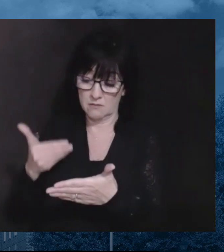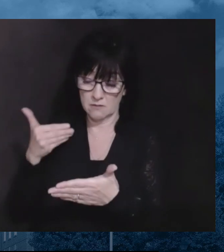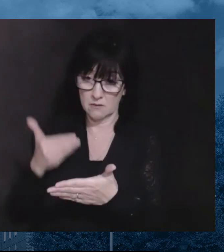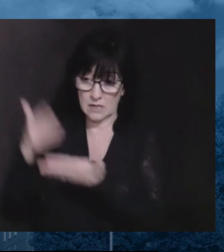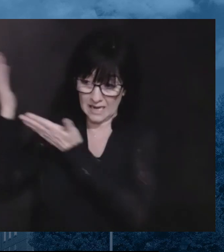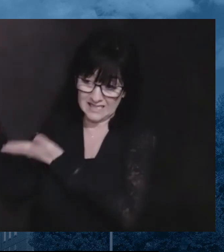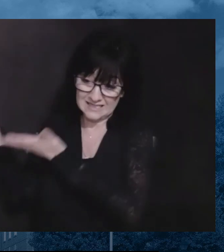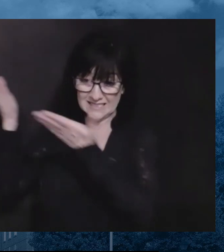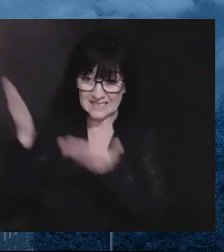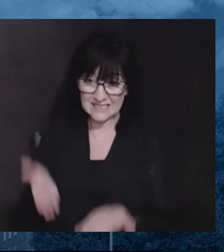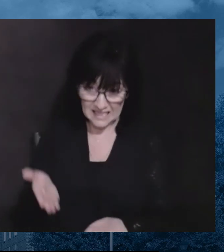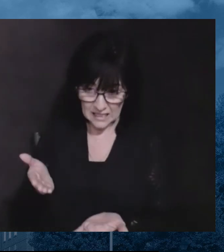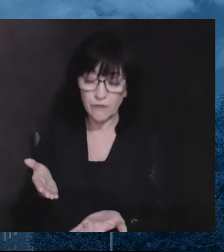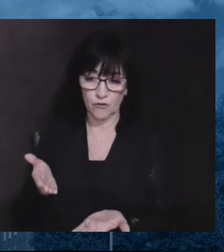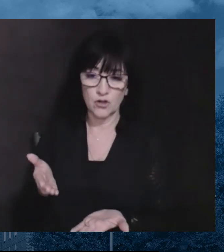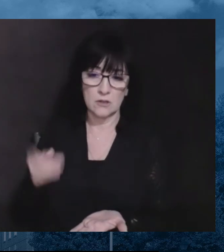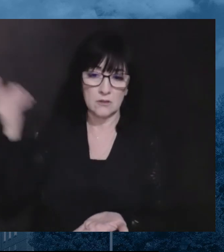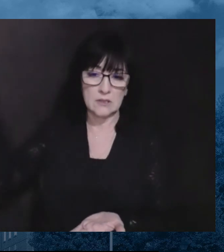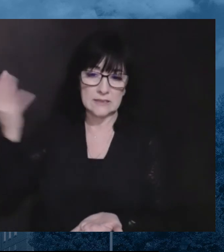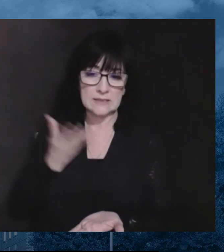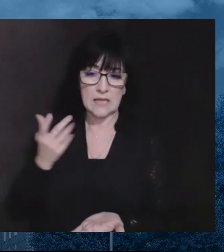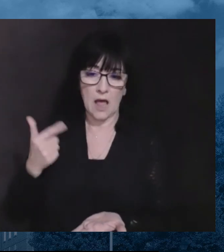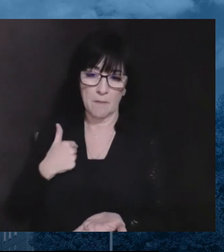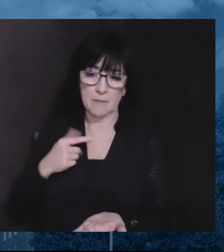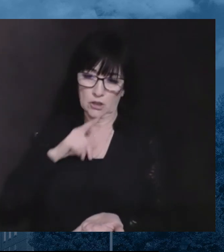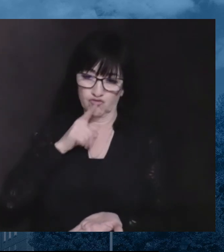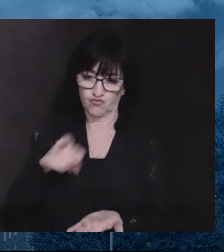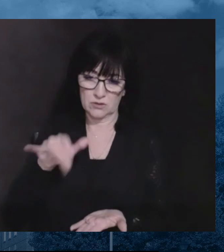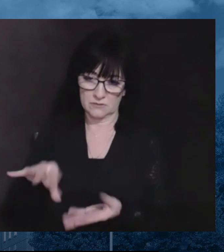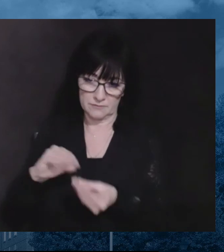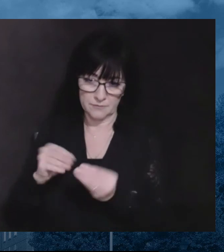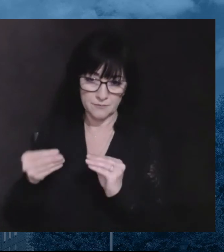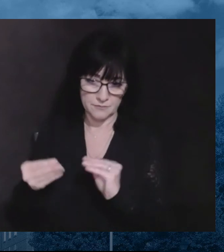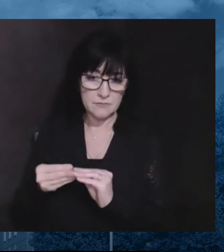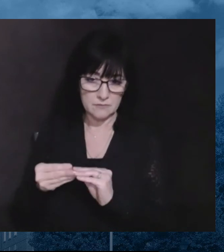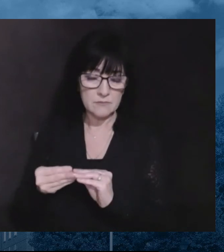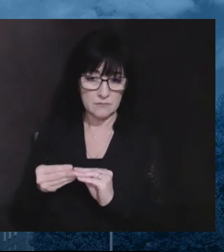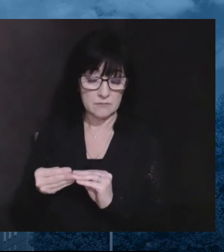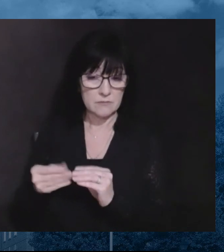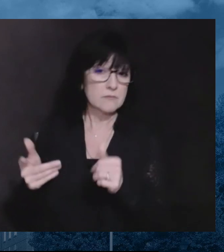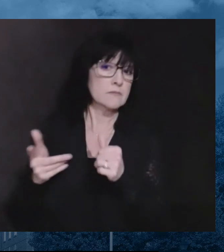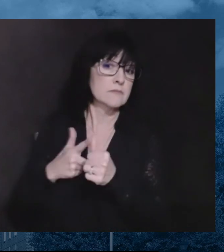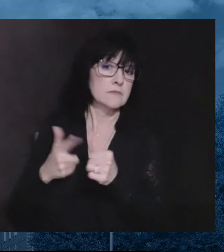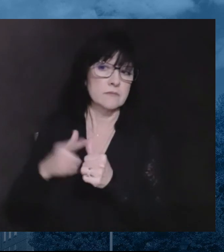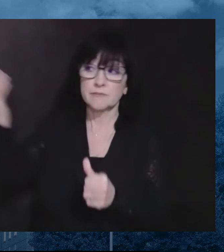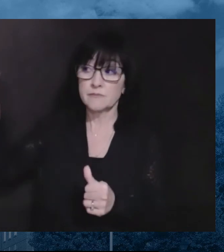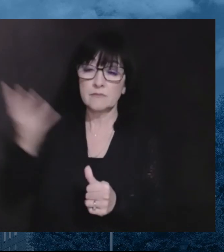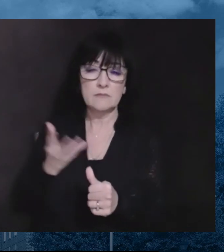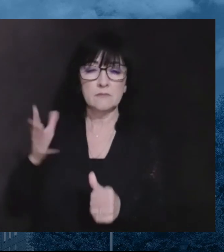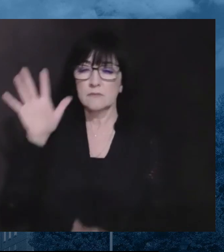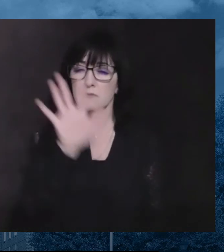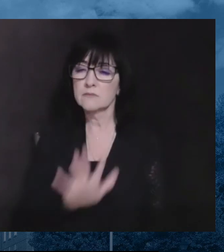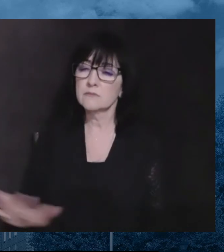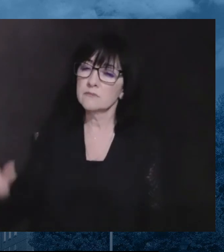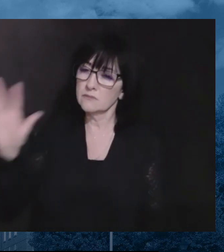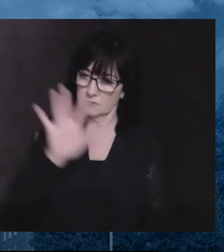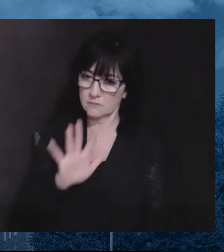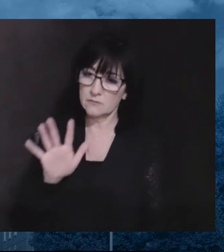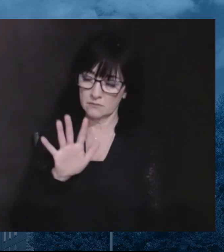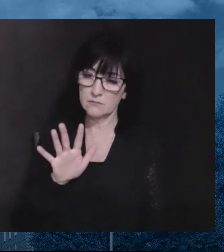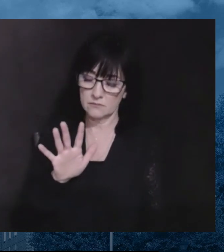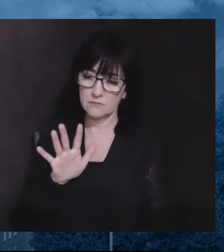number, which is usually just a few days before it is shipped and arrives in the state.